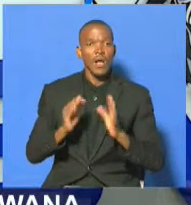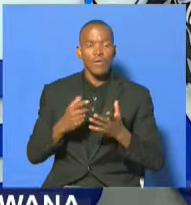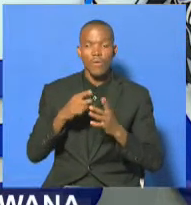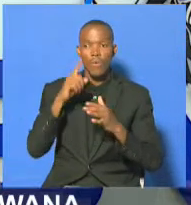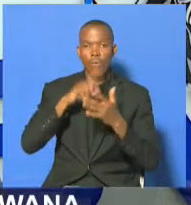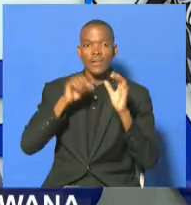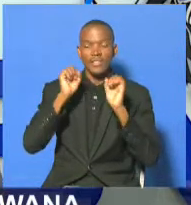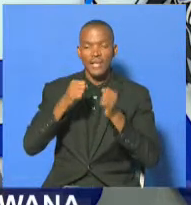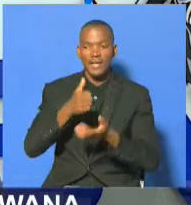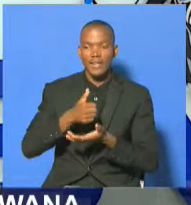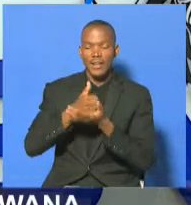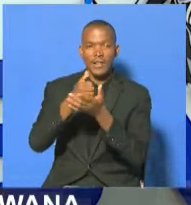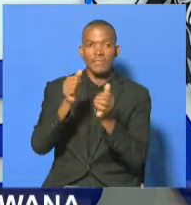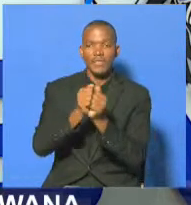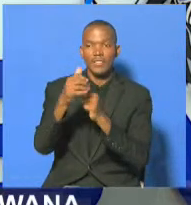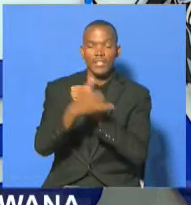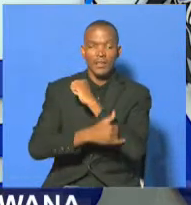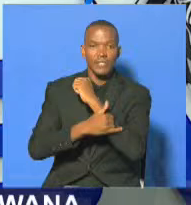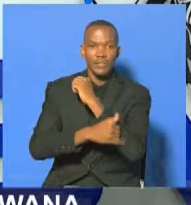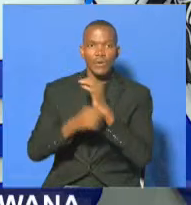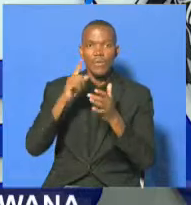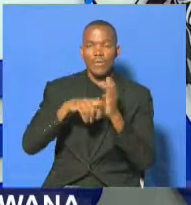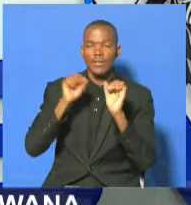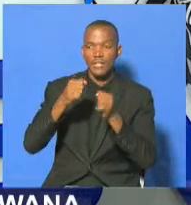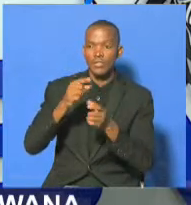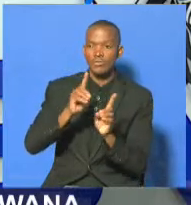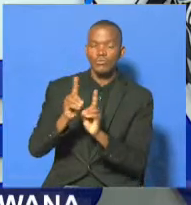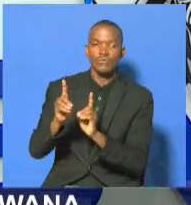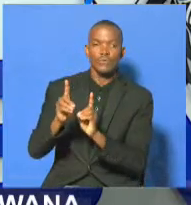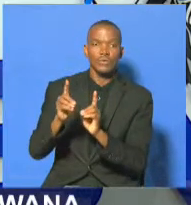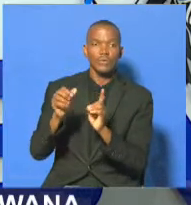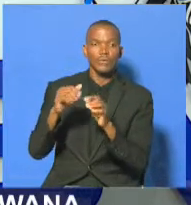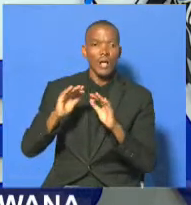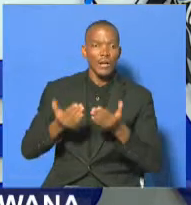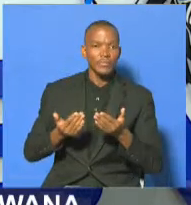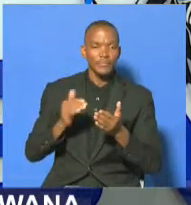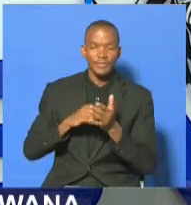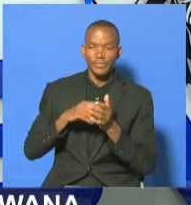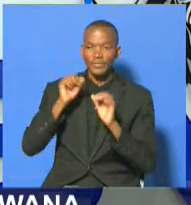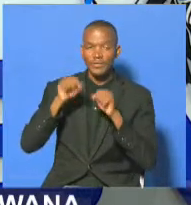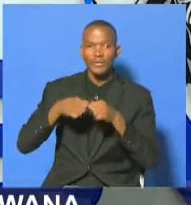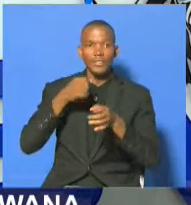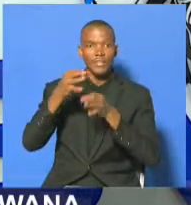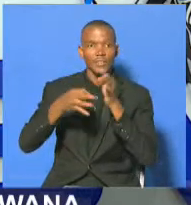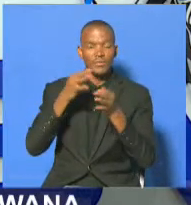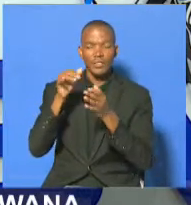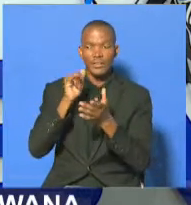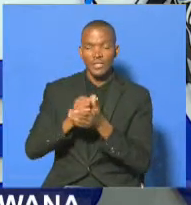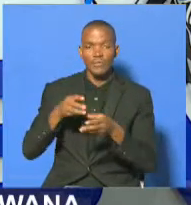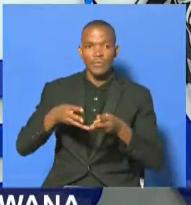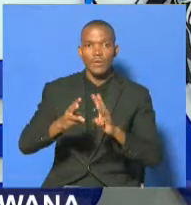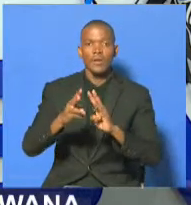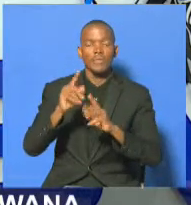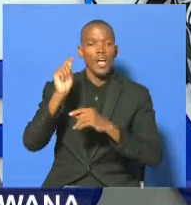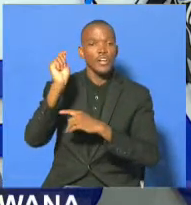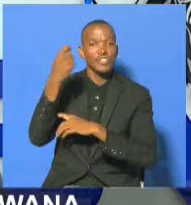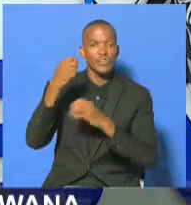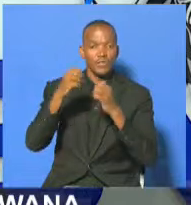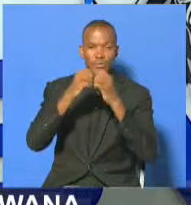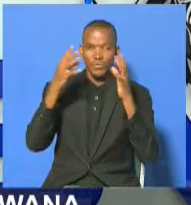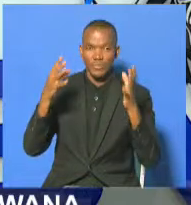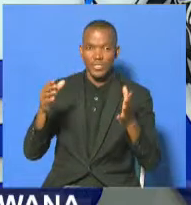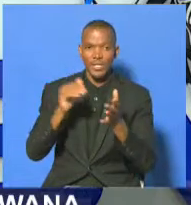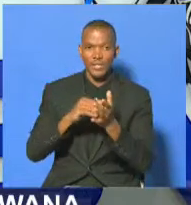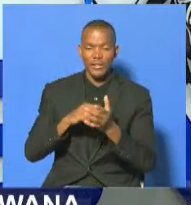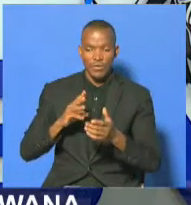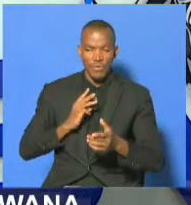ka dihale ga tshele e ka nna dithuso tse e leng gore di ntse yang maitsho ke ka tlhalosa gore ke loeto le e leng gore le ategile hela thata